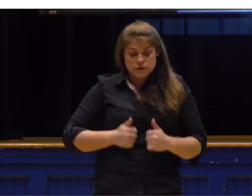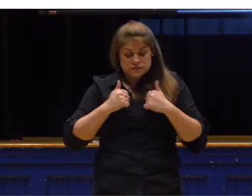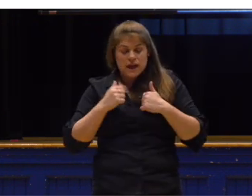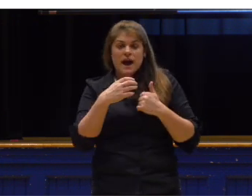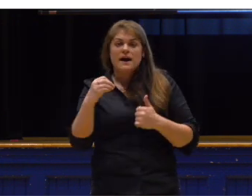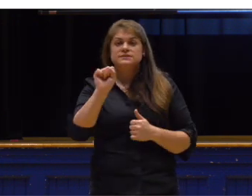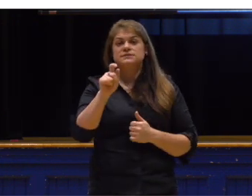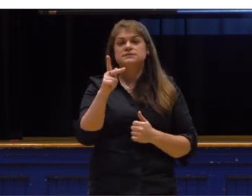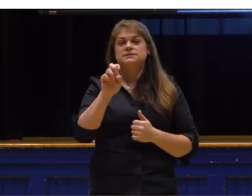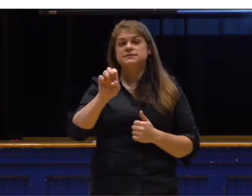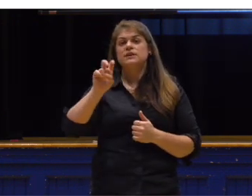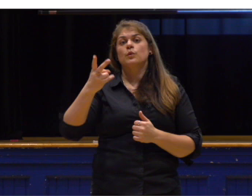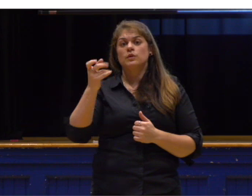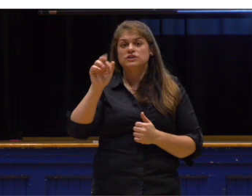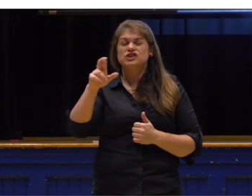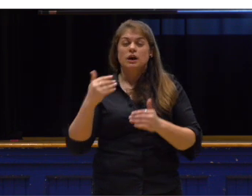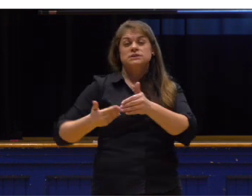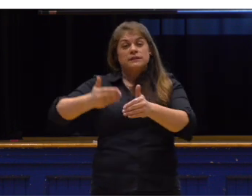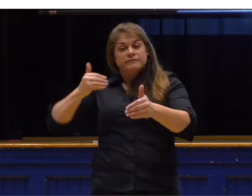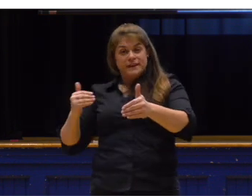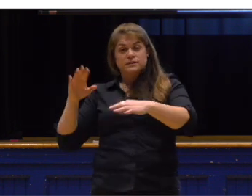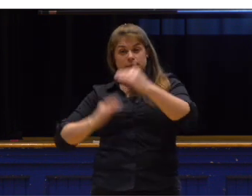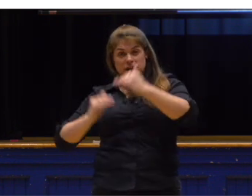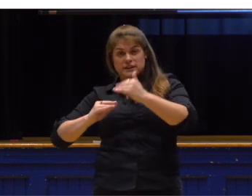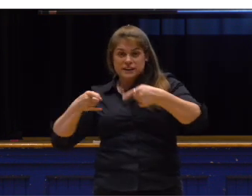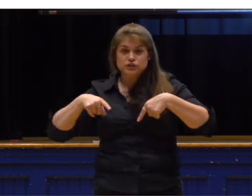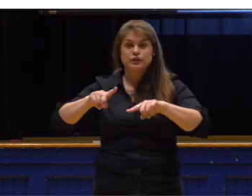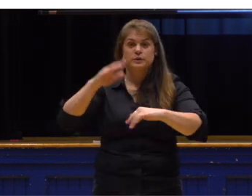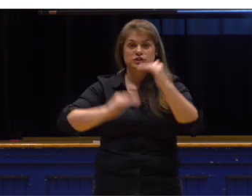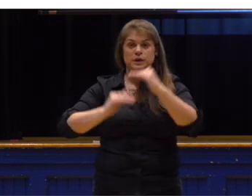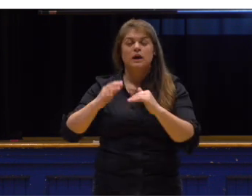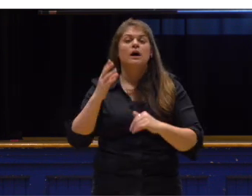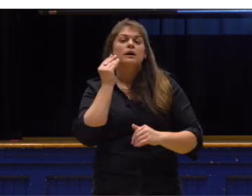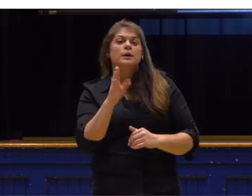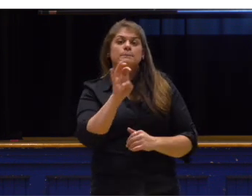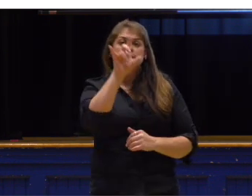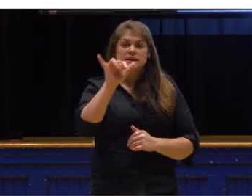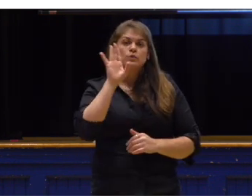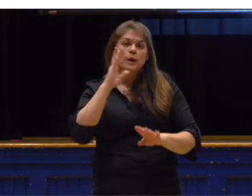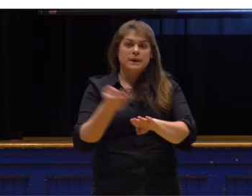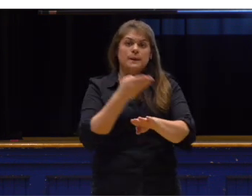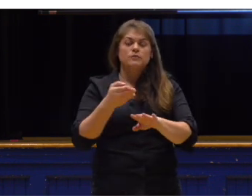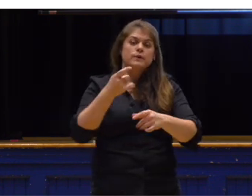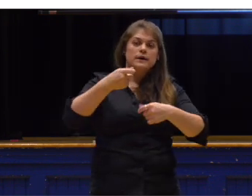groups in advance and during construction. Billy will be updating this in the coming slides.